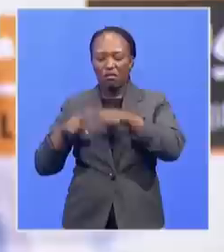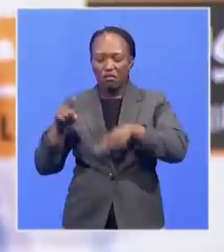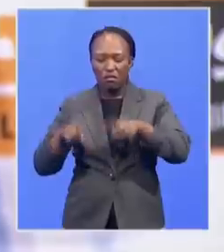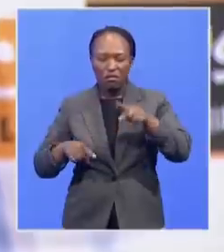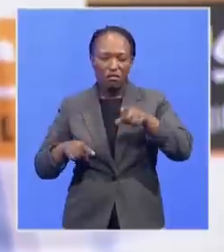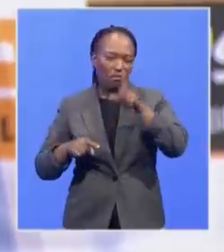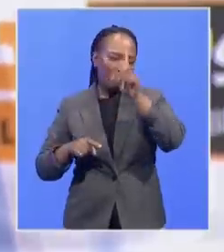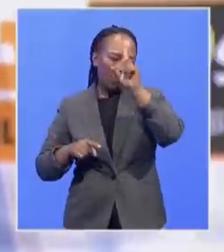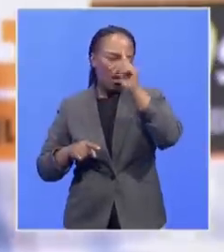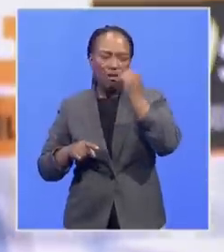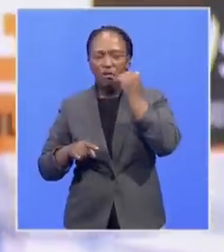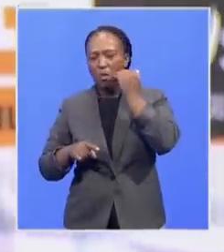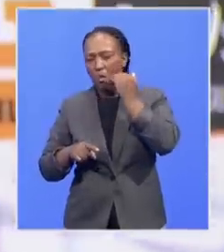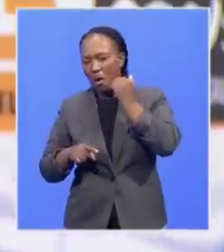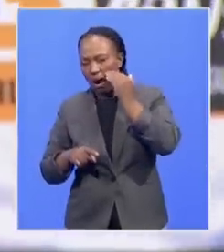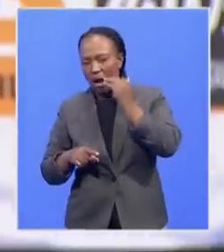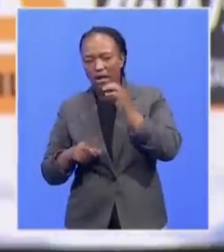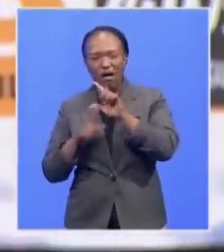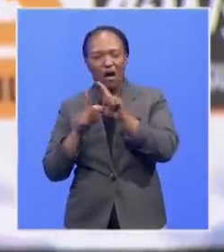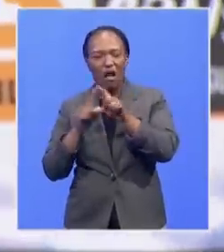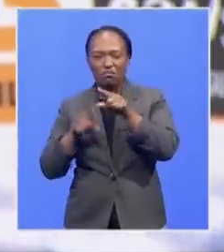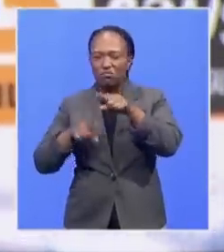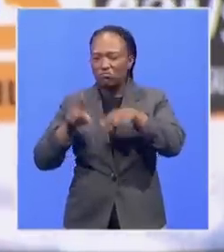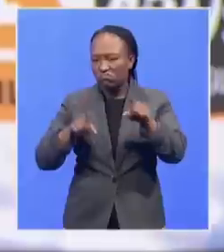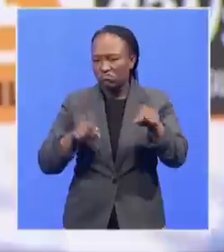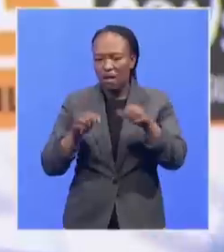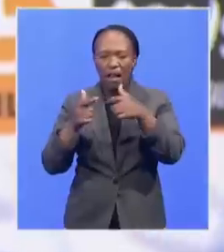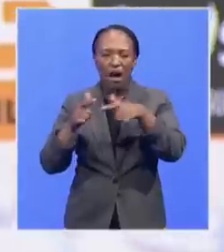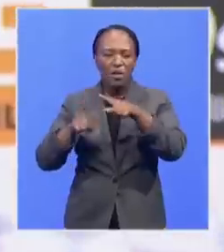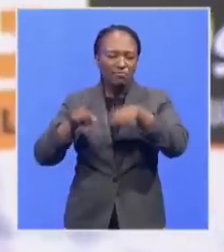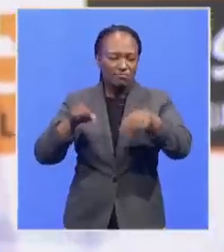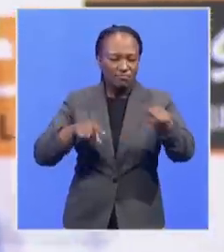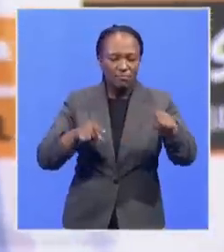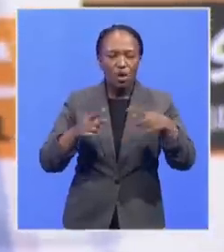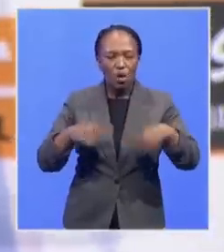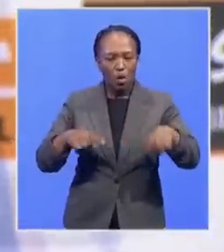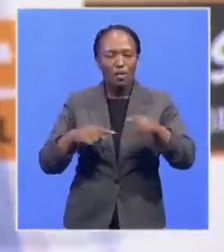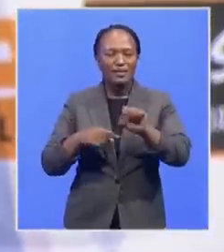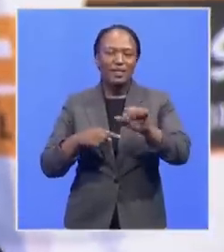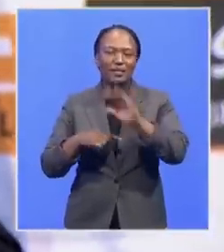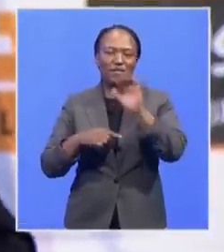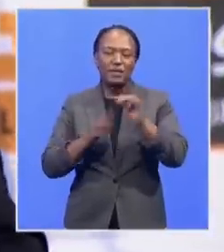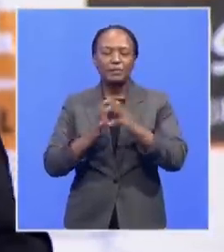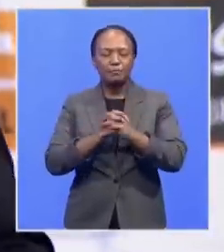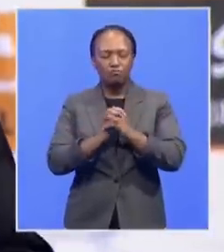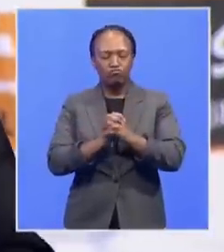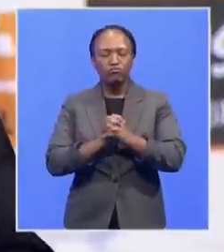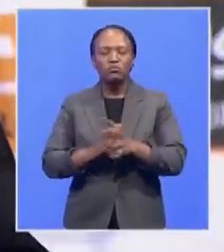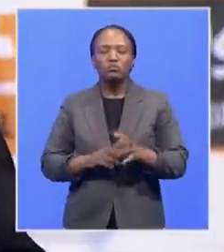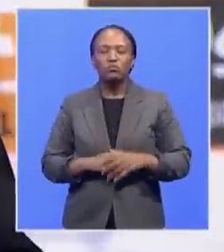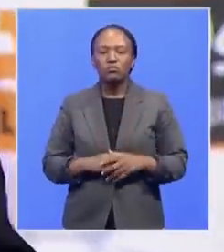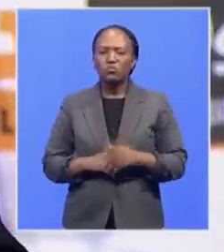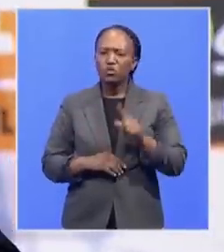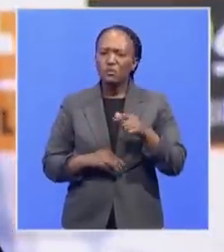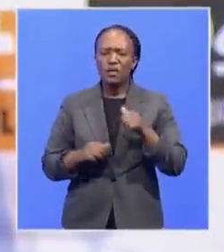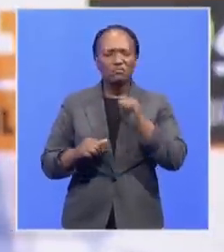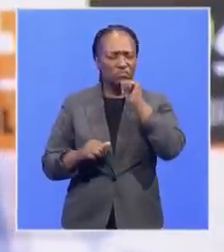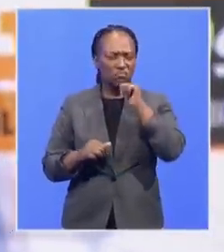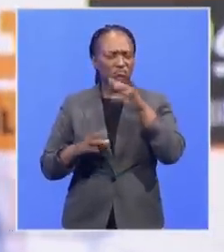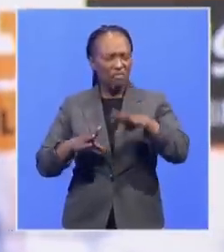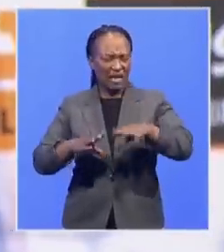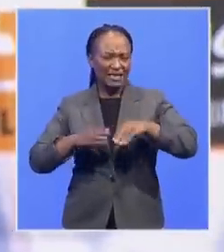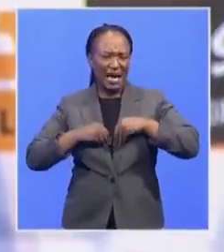our different cultures and our different languages. We must therefore embrace that diversity.